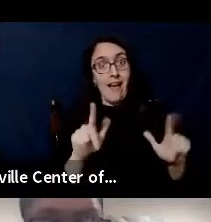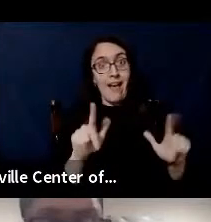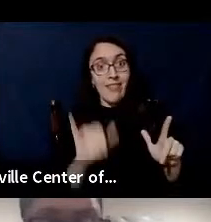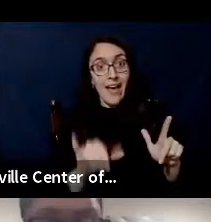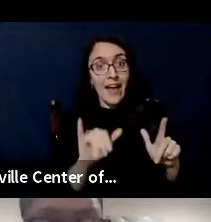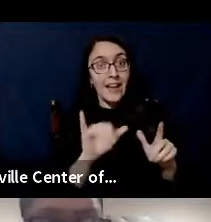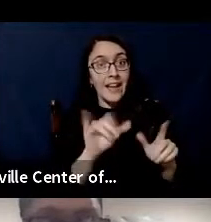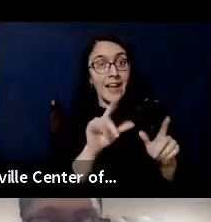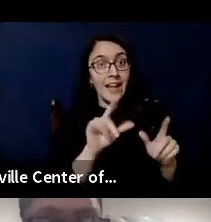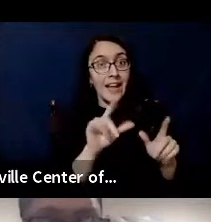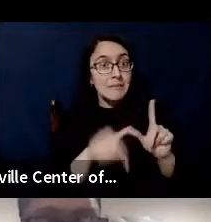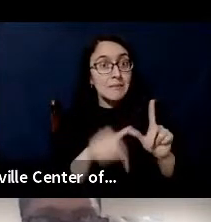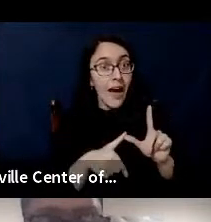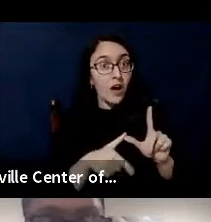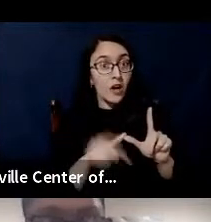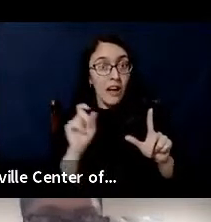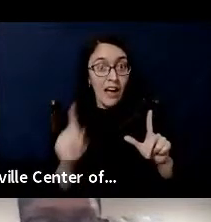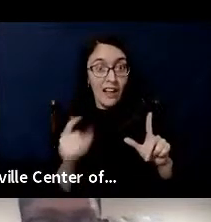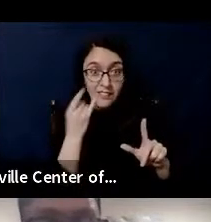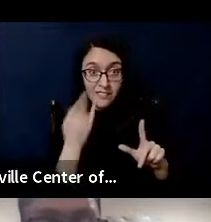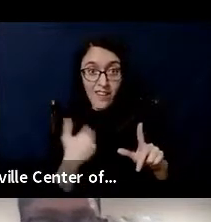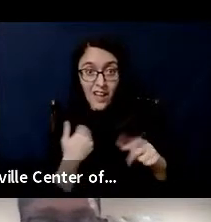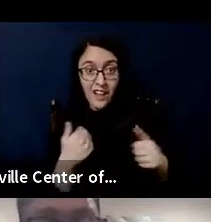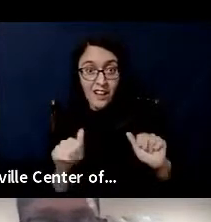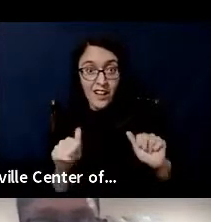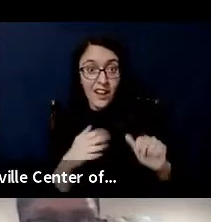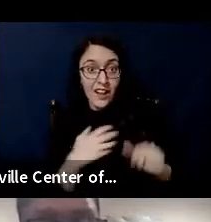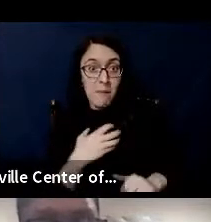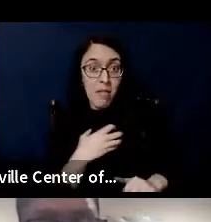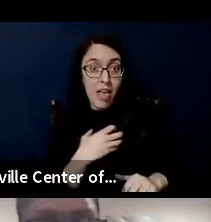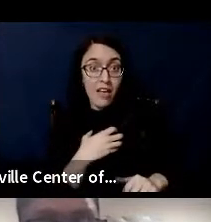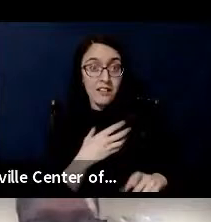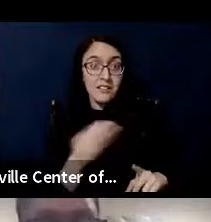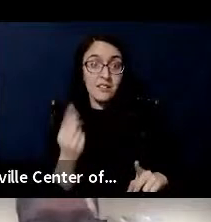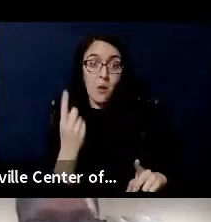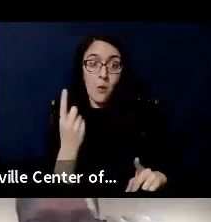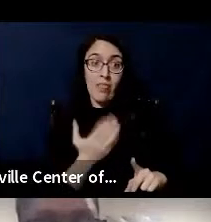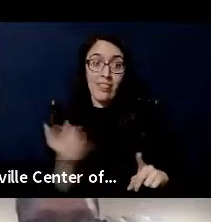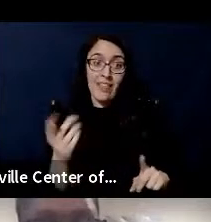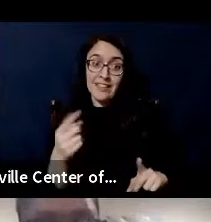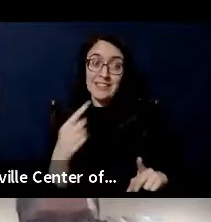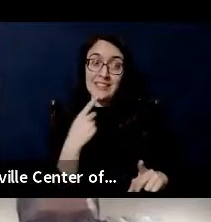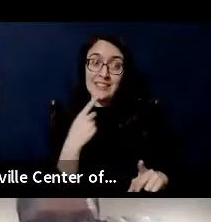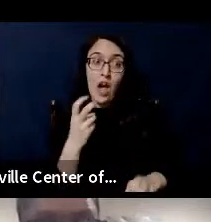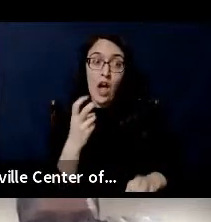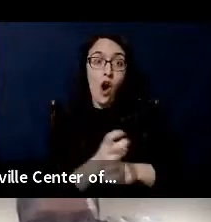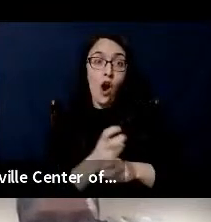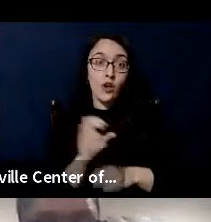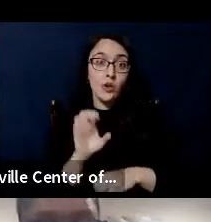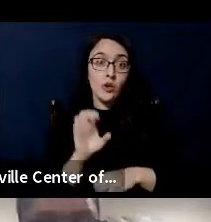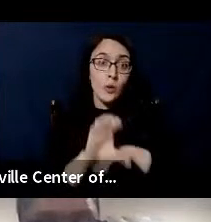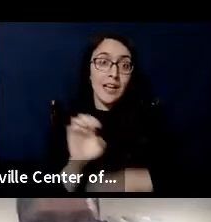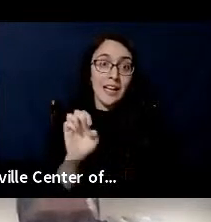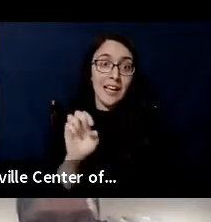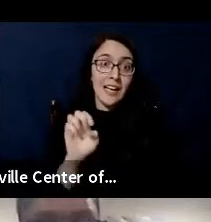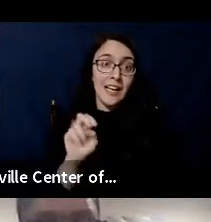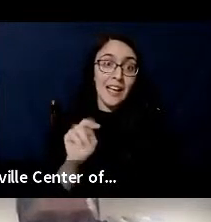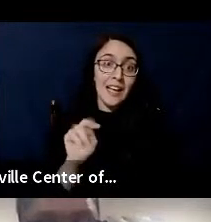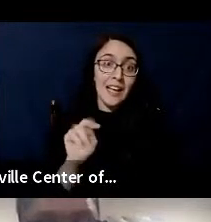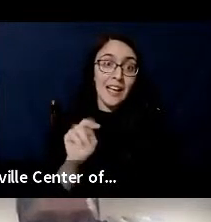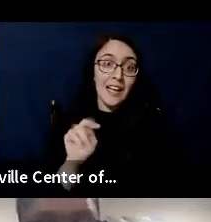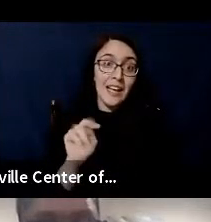had, what's been going on with it? And one of her comments was that it was difficult to enforce. And I don't know if you